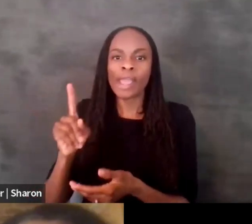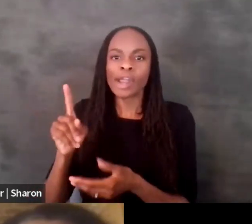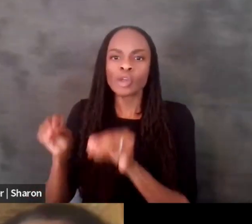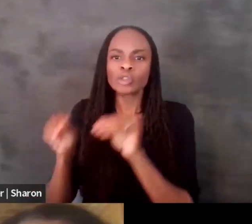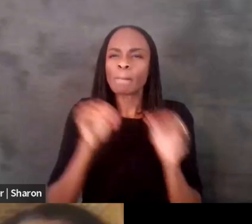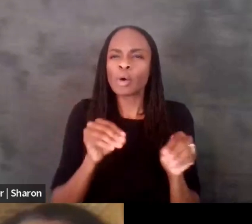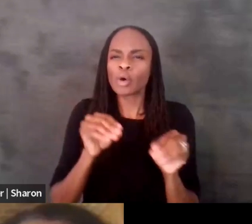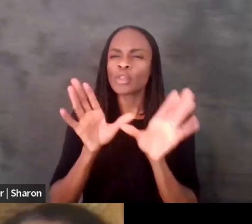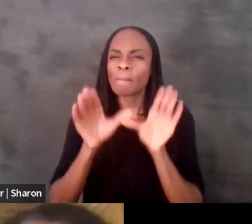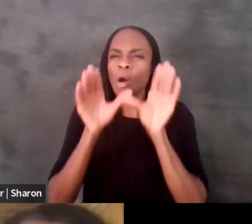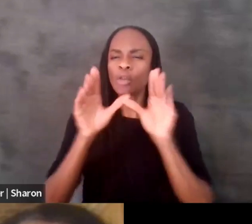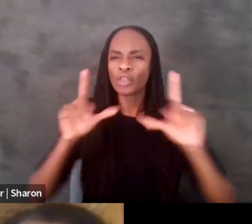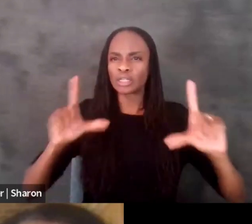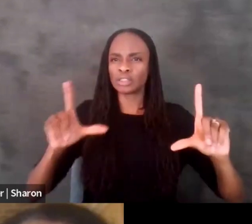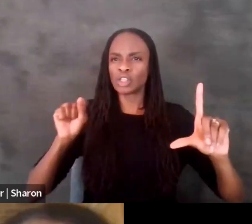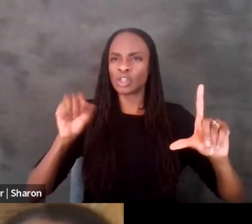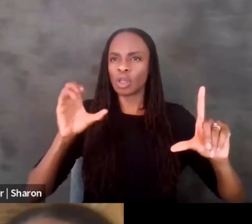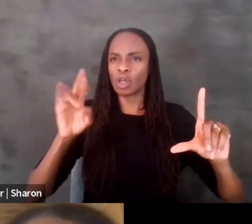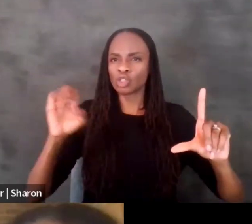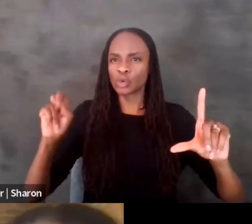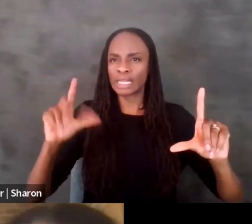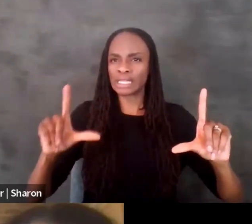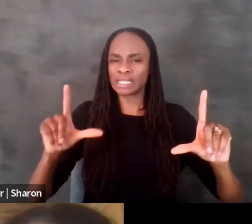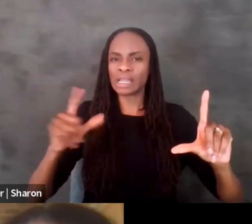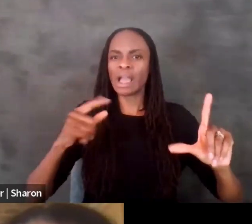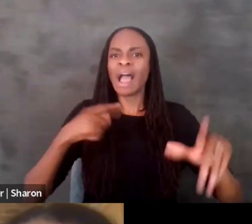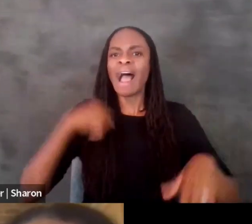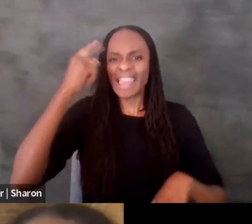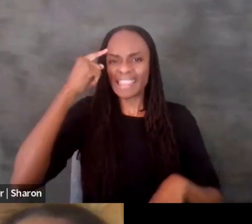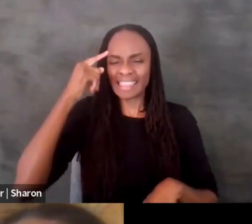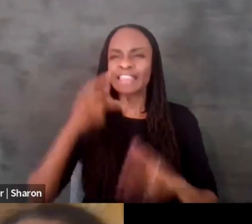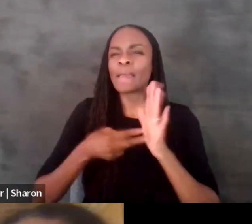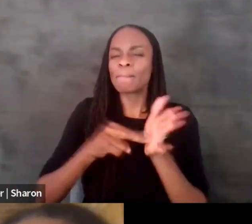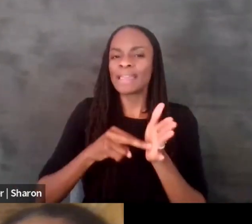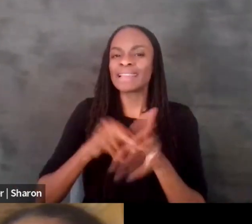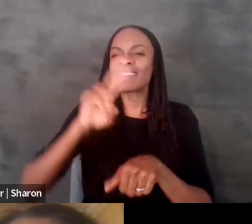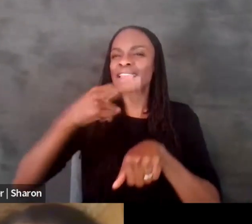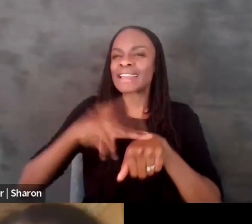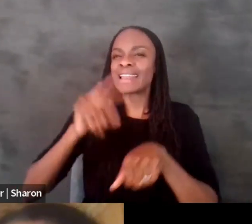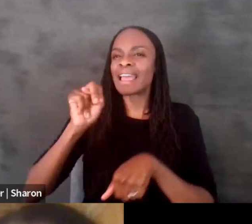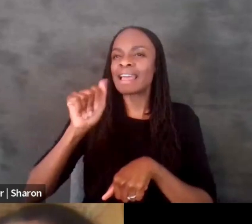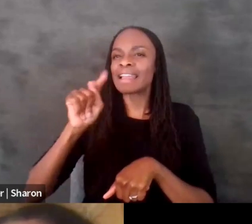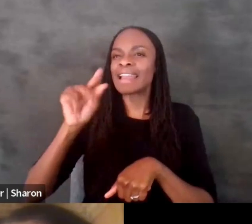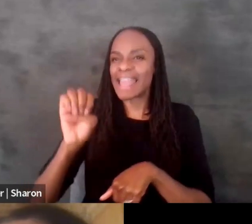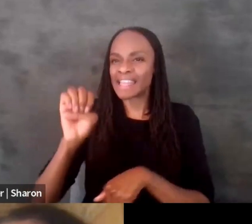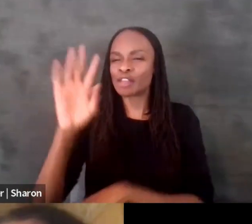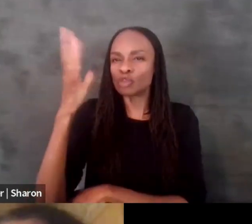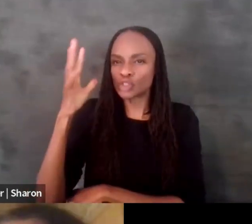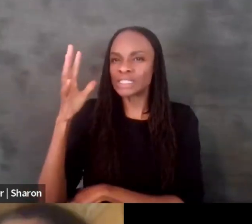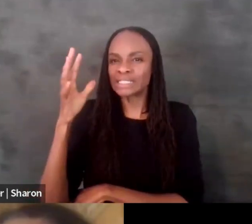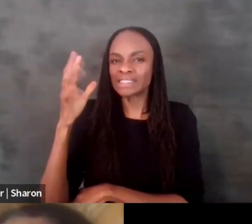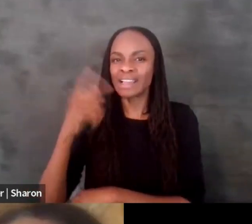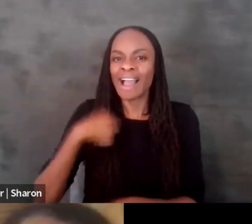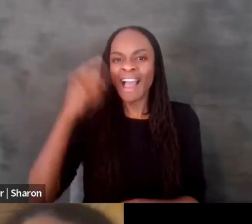I, see. I think the old growth, by that they mean that it's the native trees and not things that have Ah, replanted. So I think I that